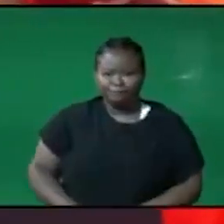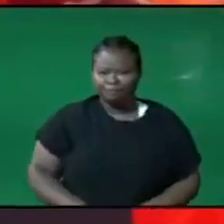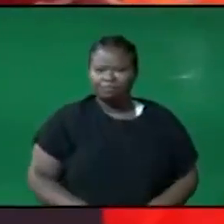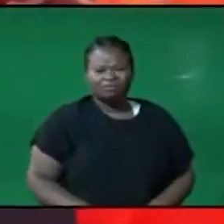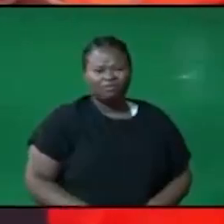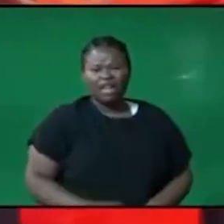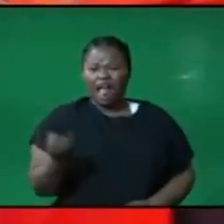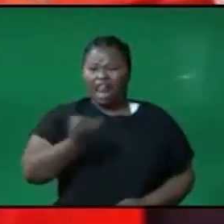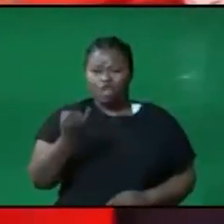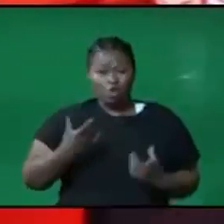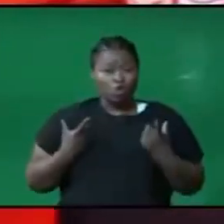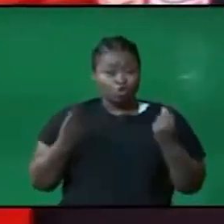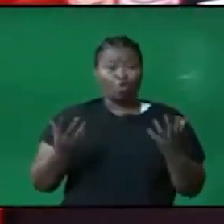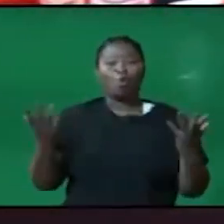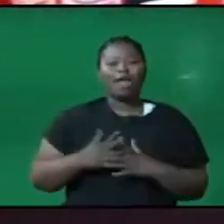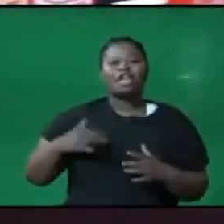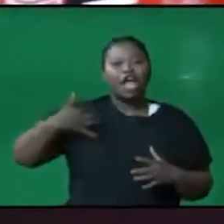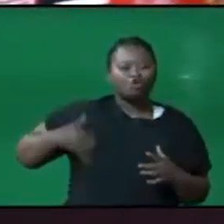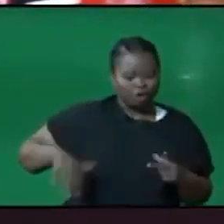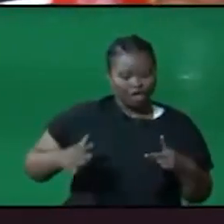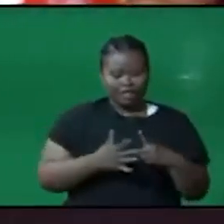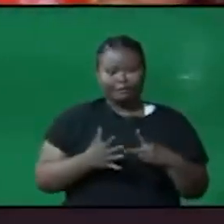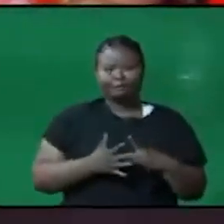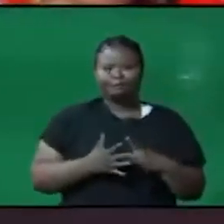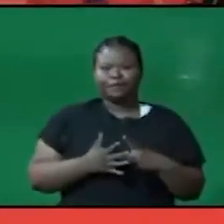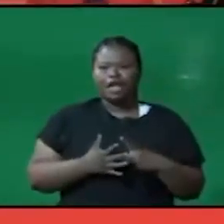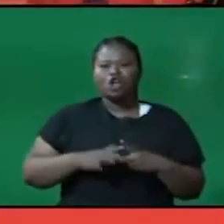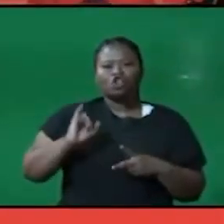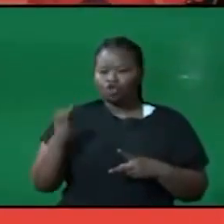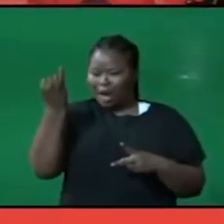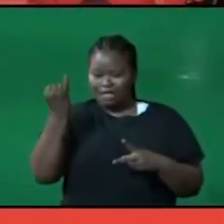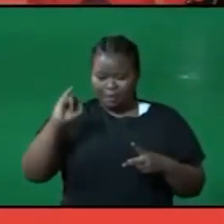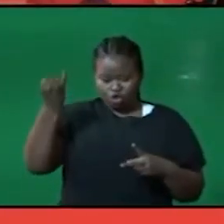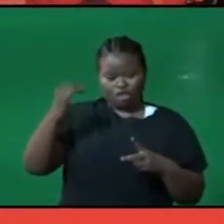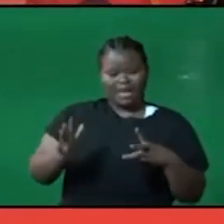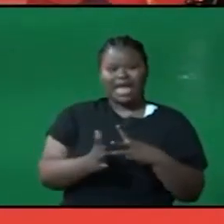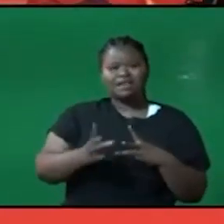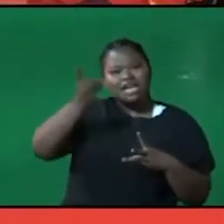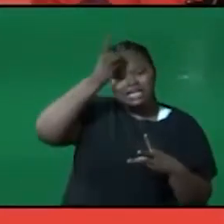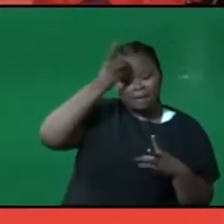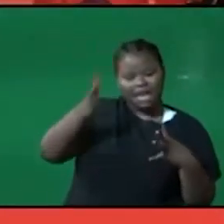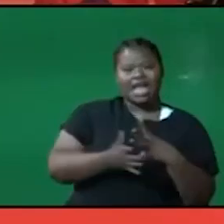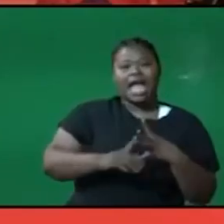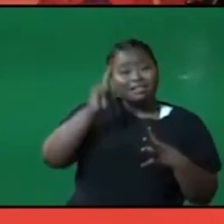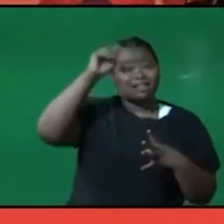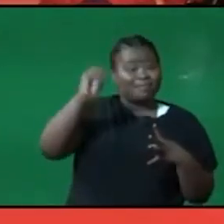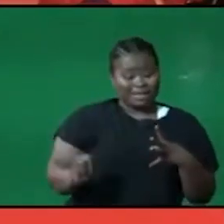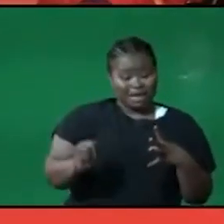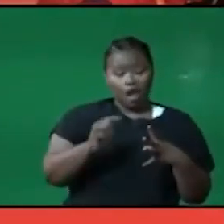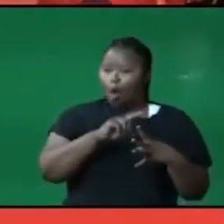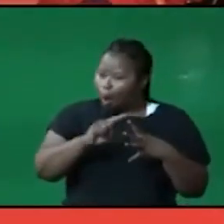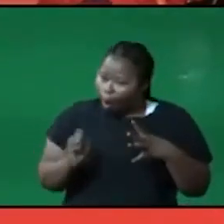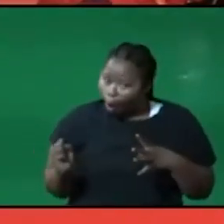like we are doing in Ekurhuleni, like we are doing in Johannesburg, eThekwini, Nelson Mandela. All